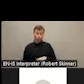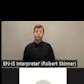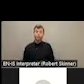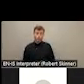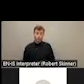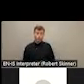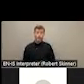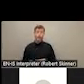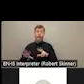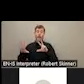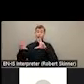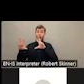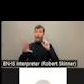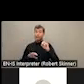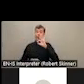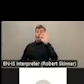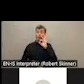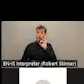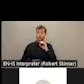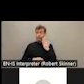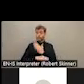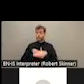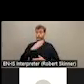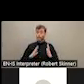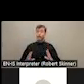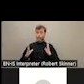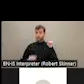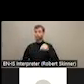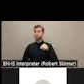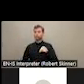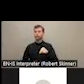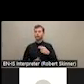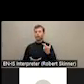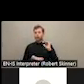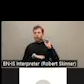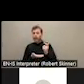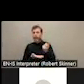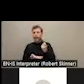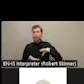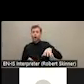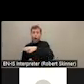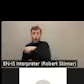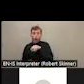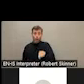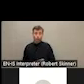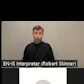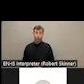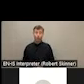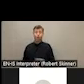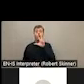41% has internet access at home. At least these data goes back